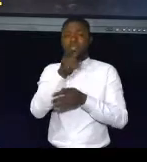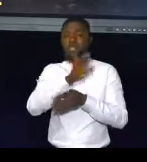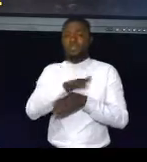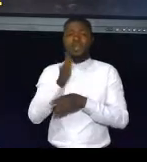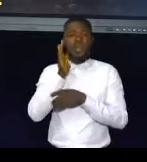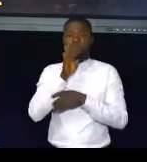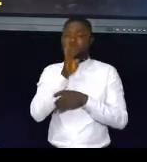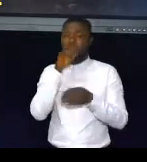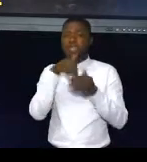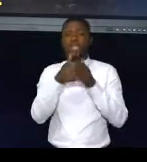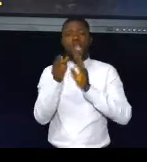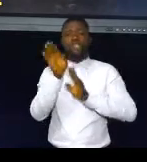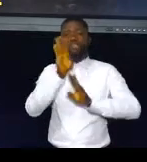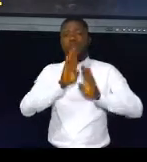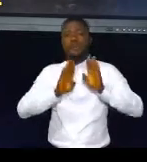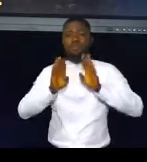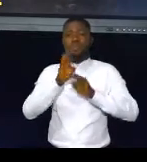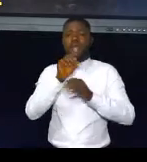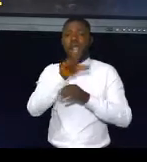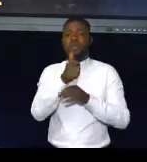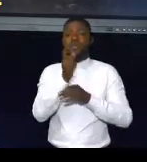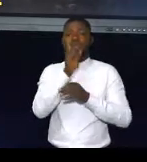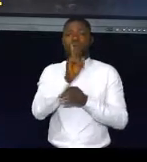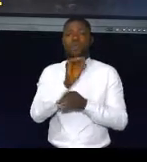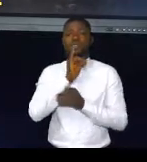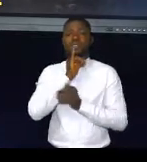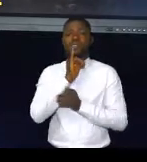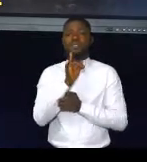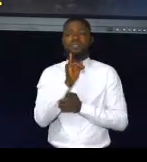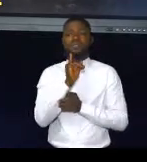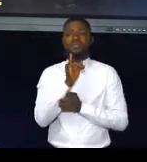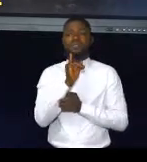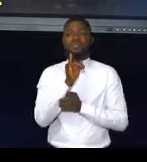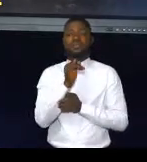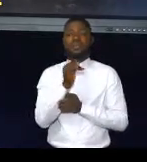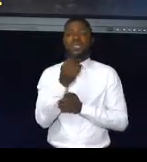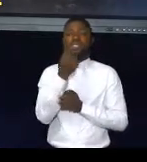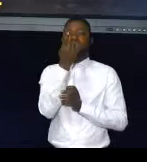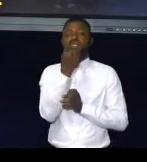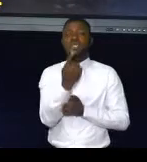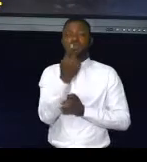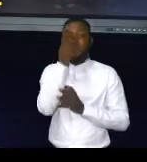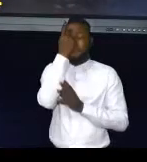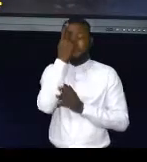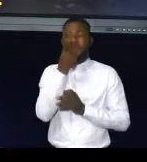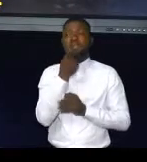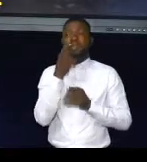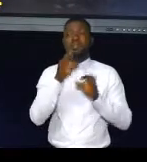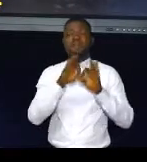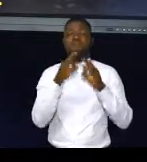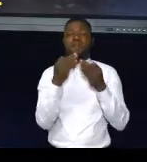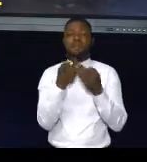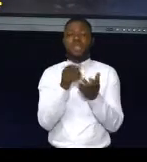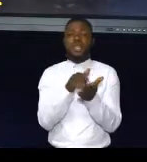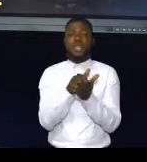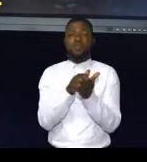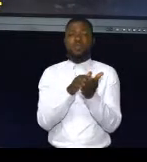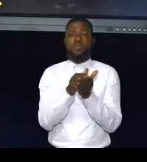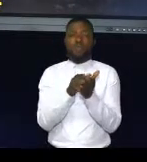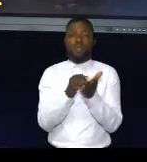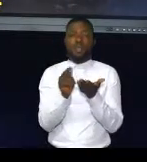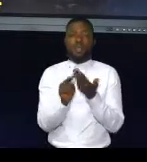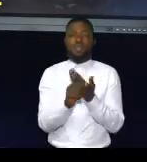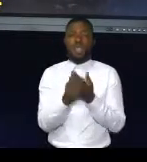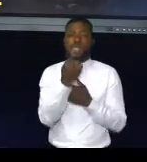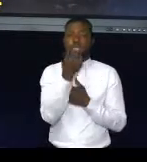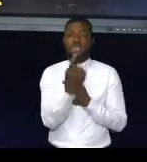be in trouble. That's another effect. Our next one is single parent family weaknesses.